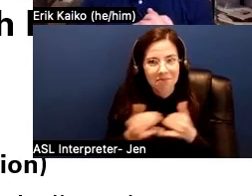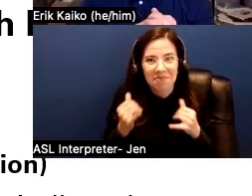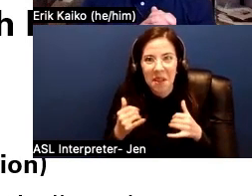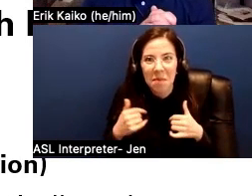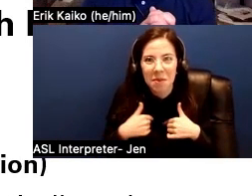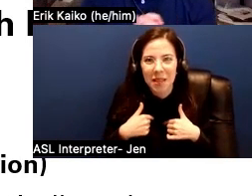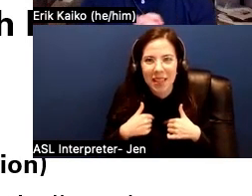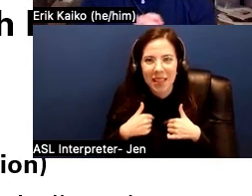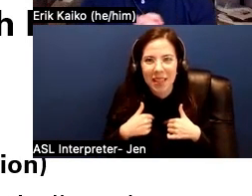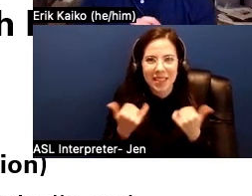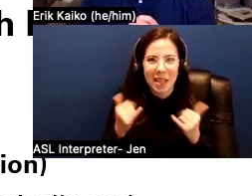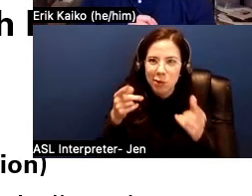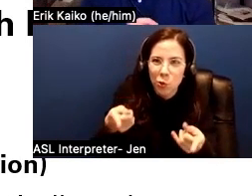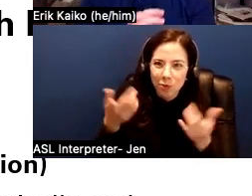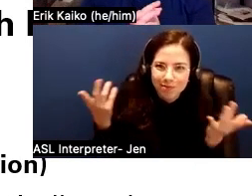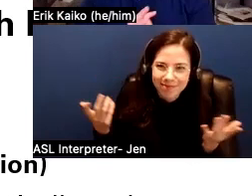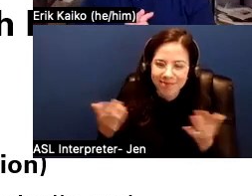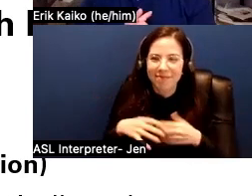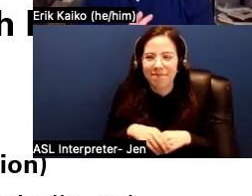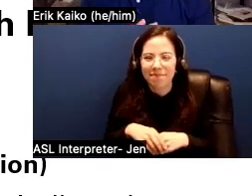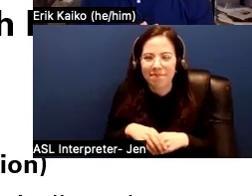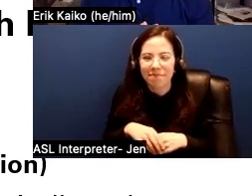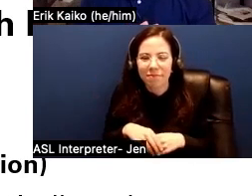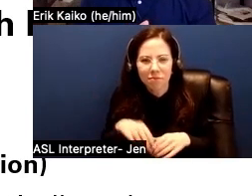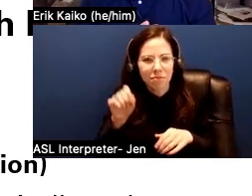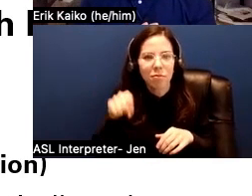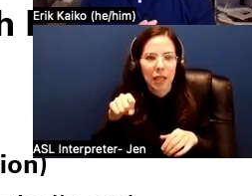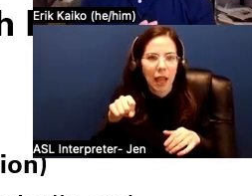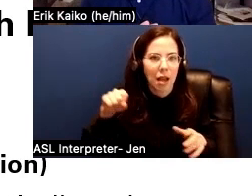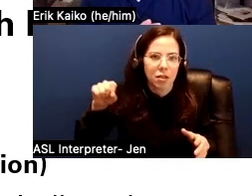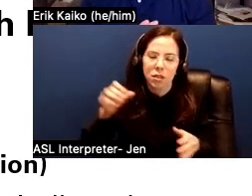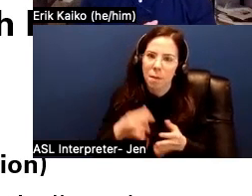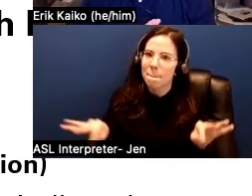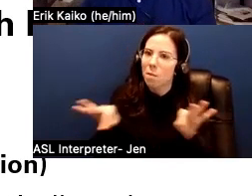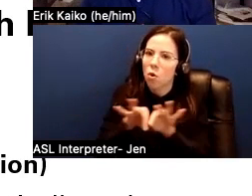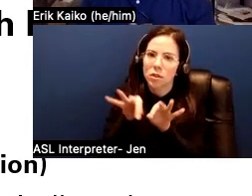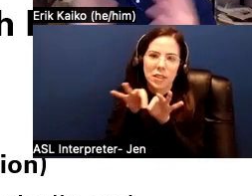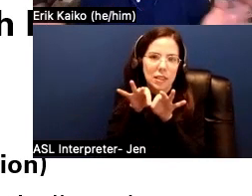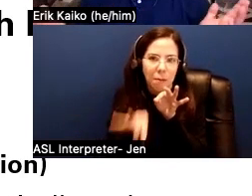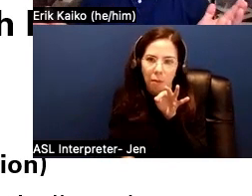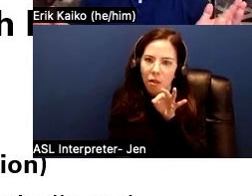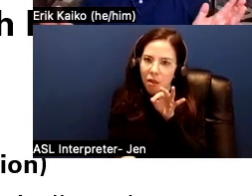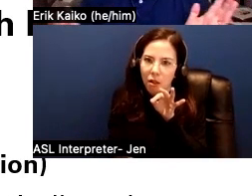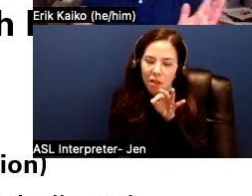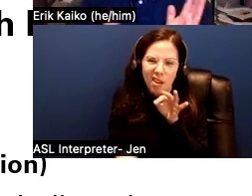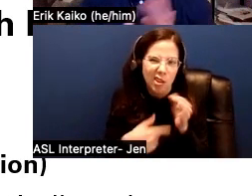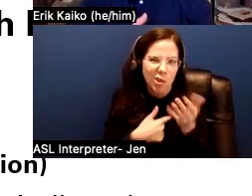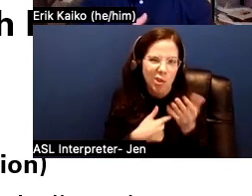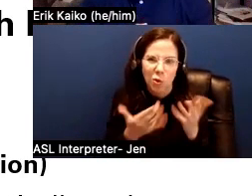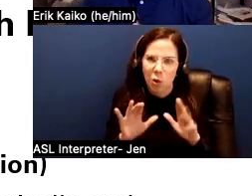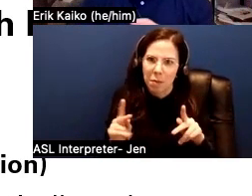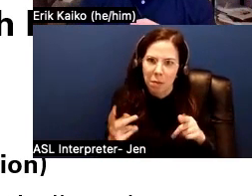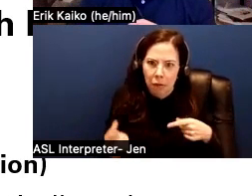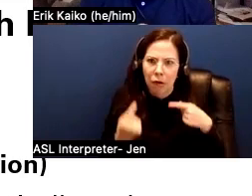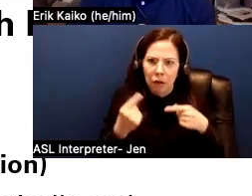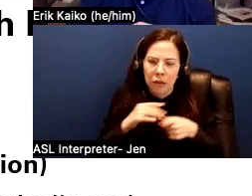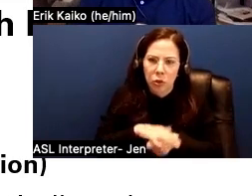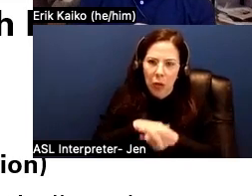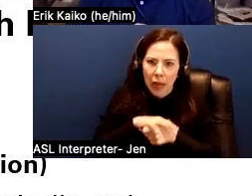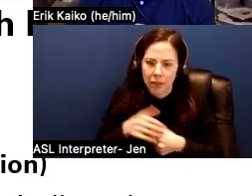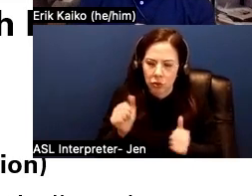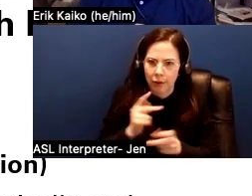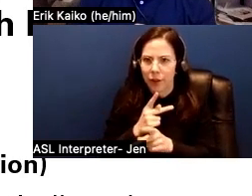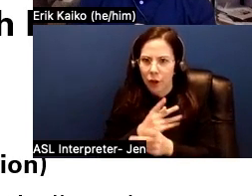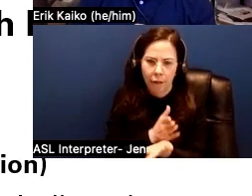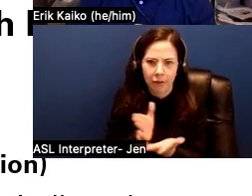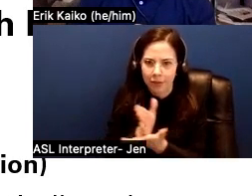like yourself. And yeah, simplify. We want to not make things hard for people is, I guess, the bottom line here. And then when it